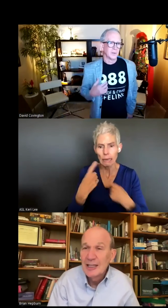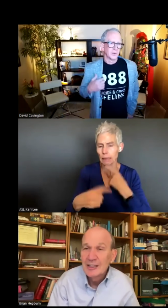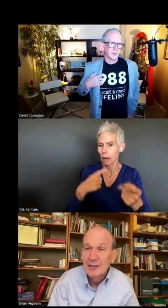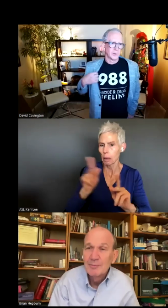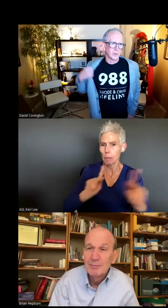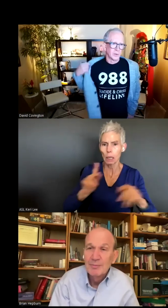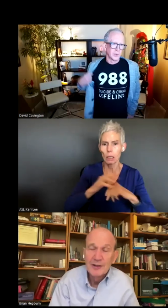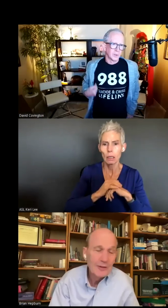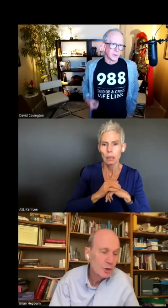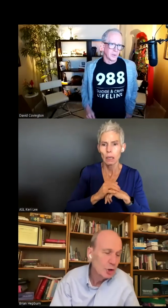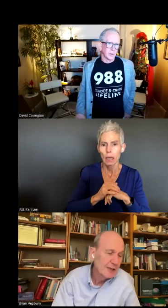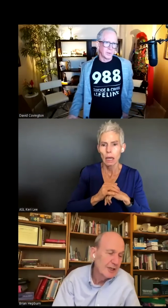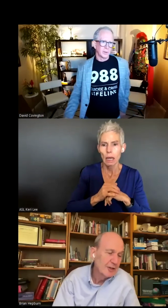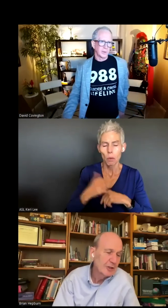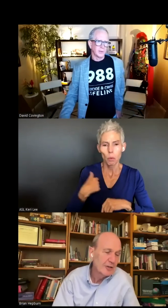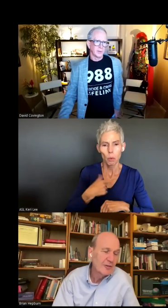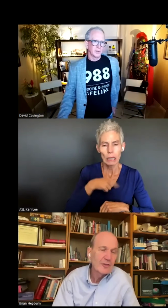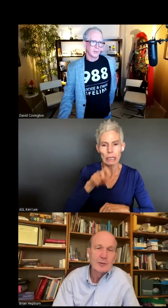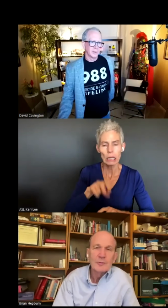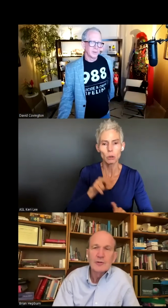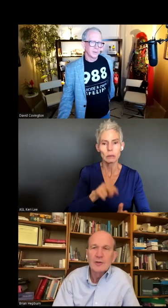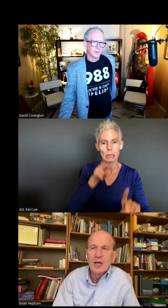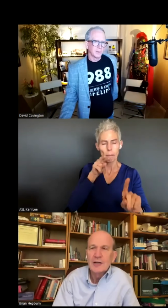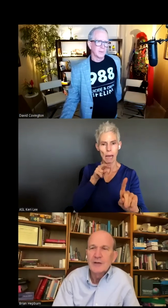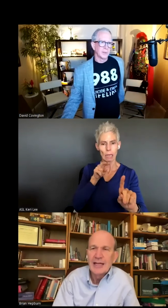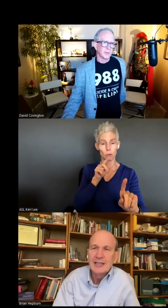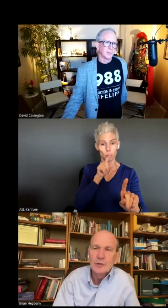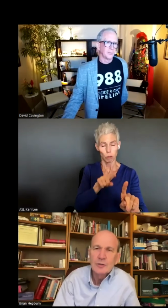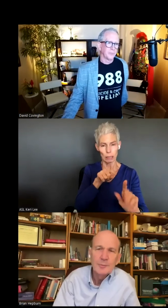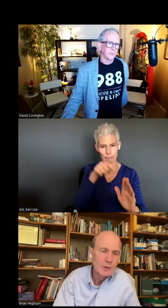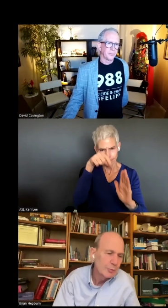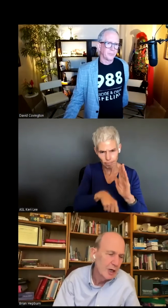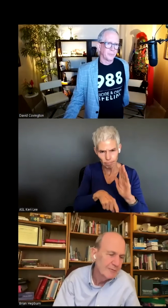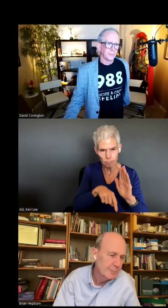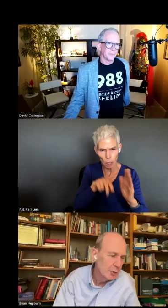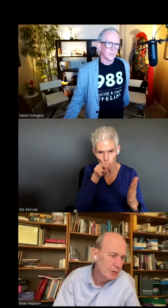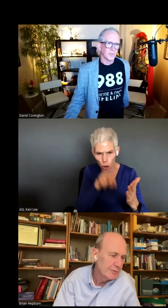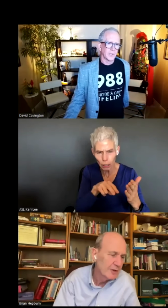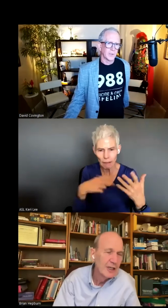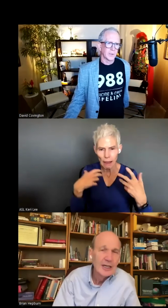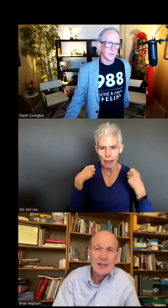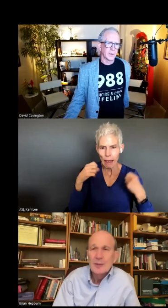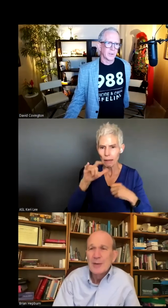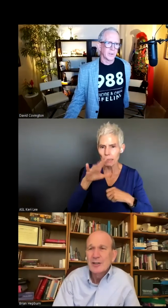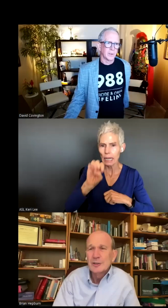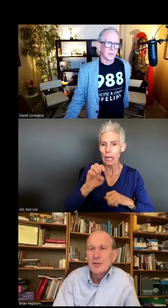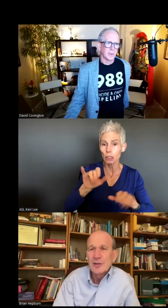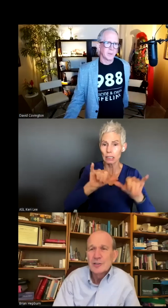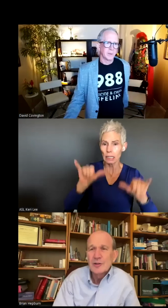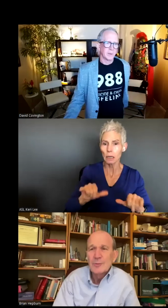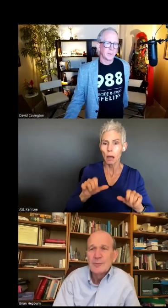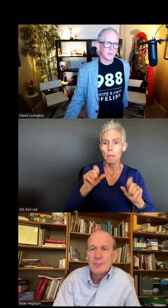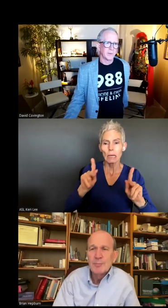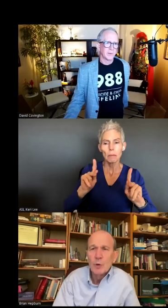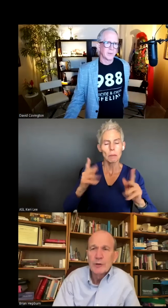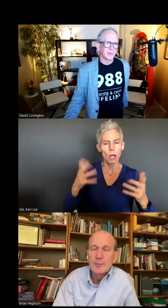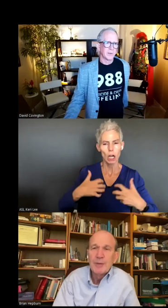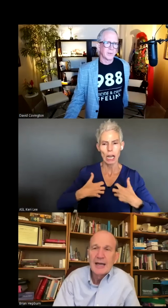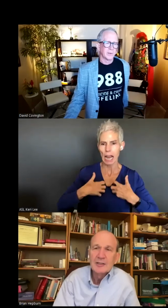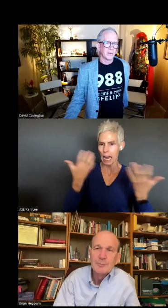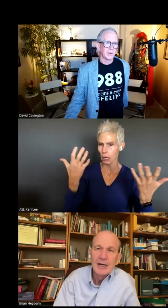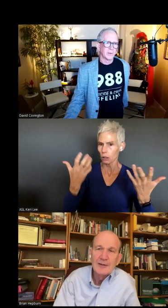to take another look at the healthcare system. There's a lot of anger about the profit motives, and that medical decisions may be